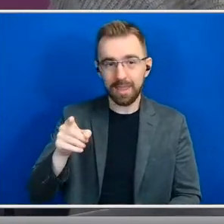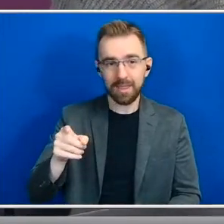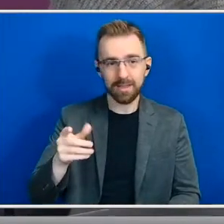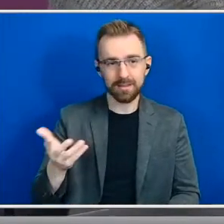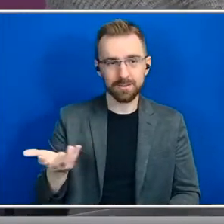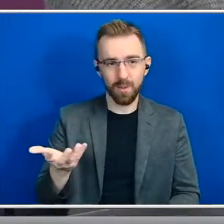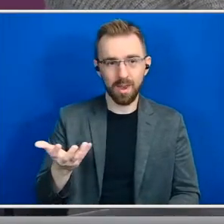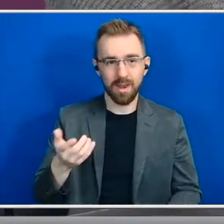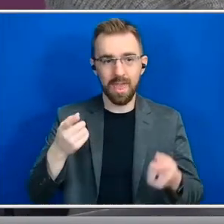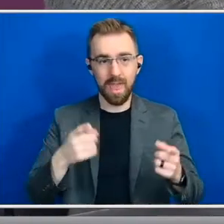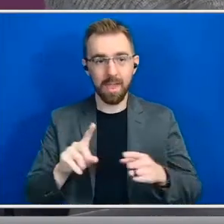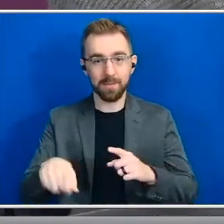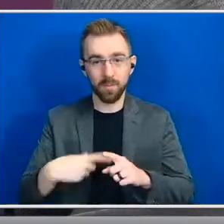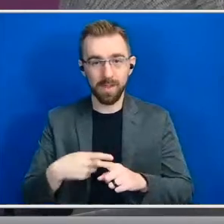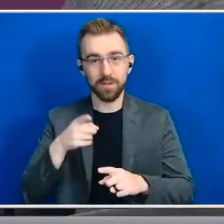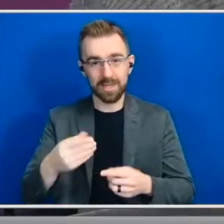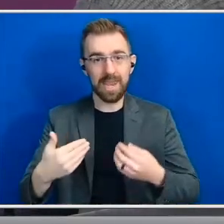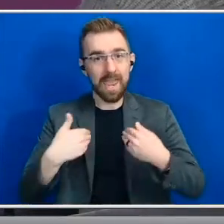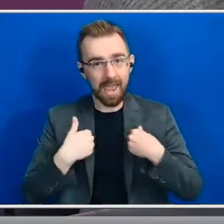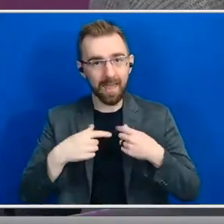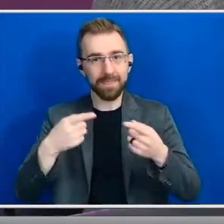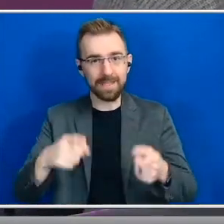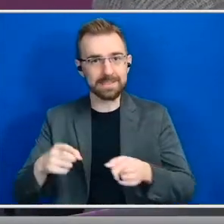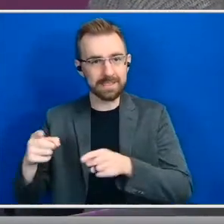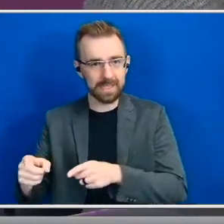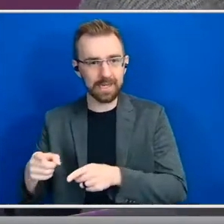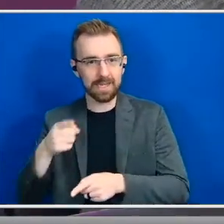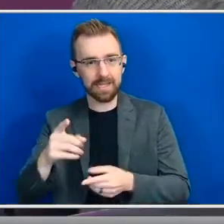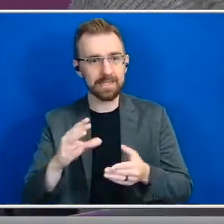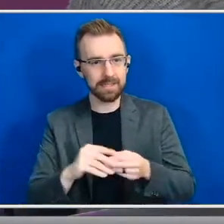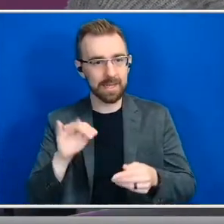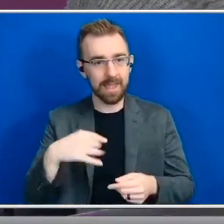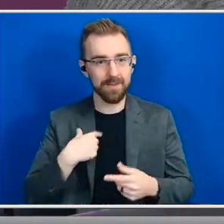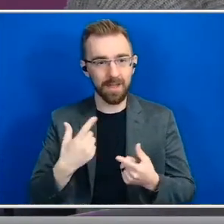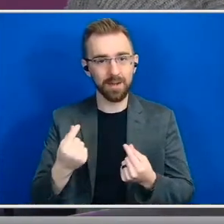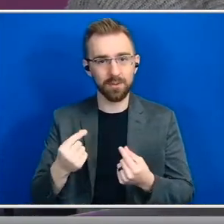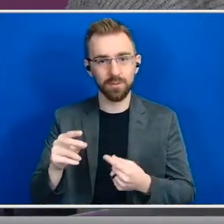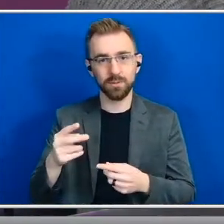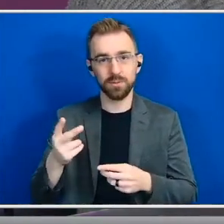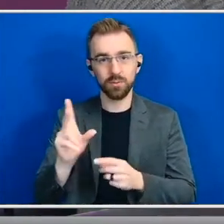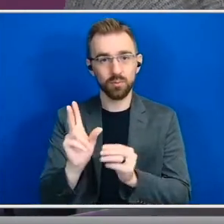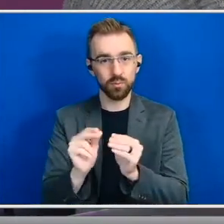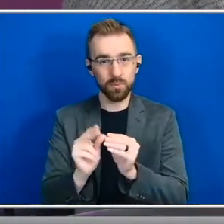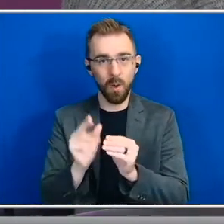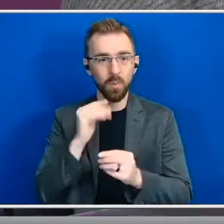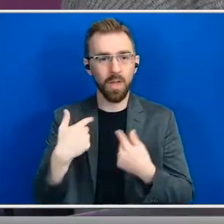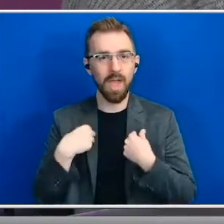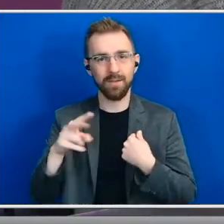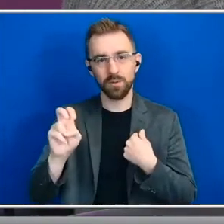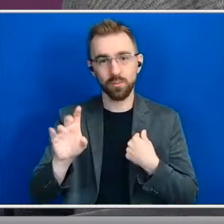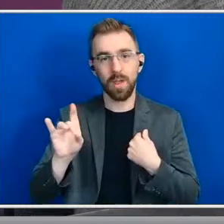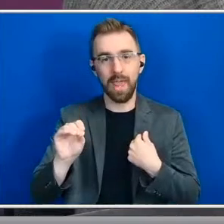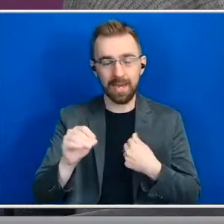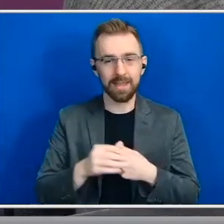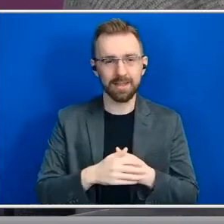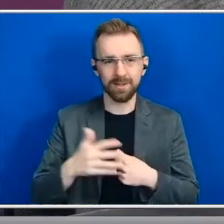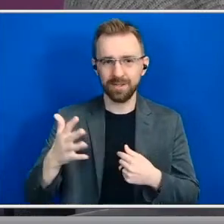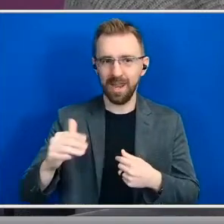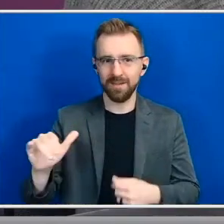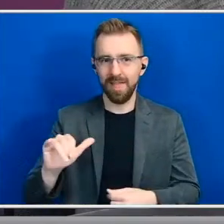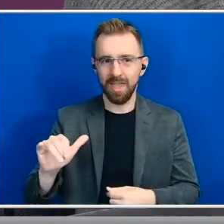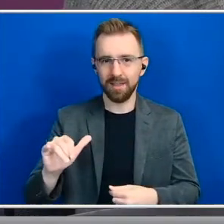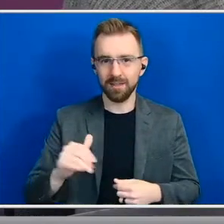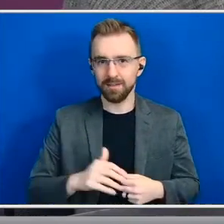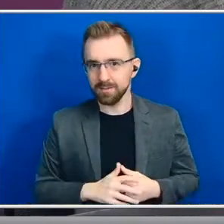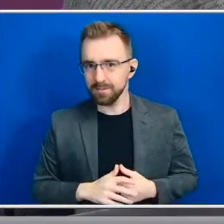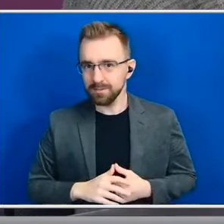when he had the incident. Oh. And he said, if I do 2 more, I'll have a 280. It was kind of like,